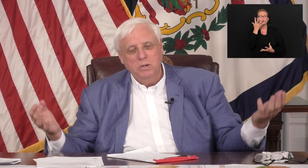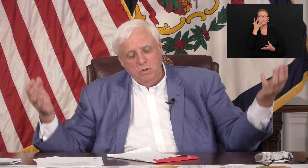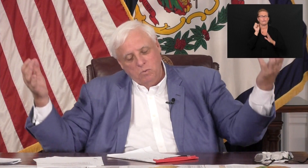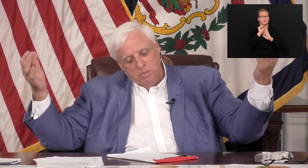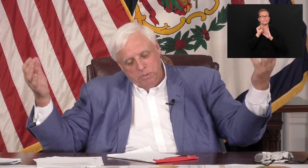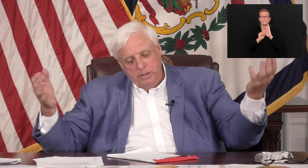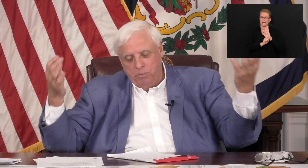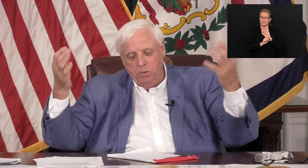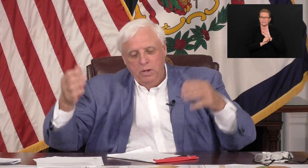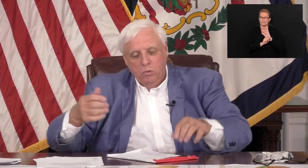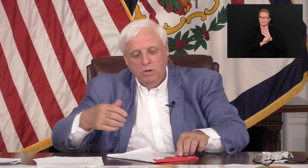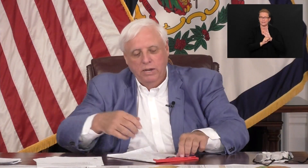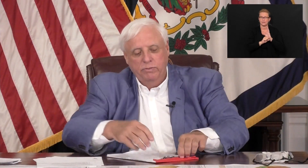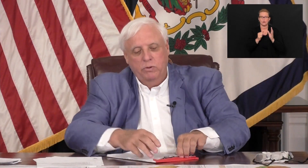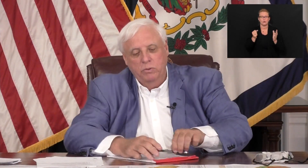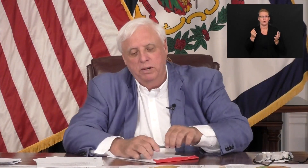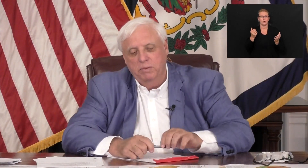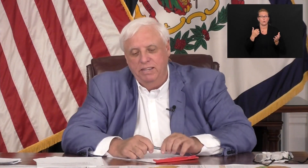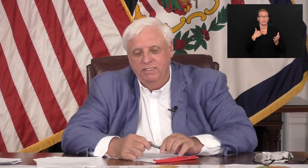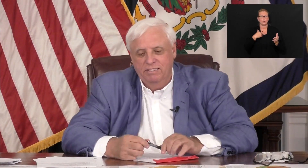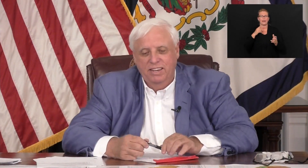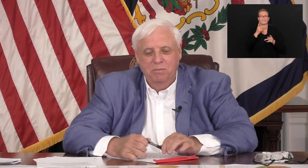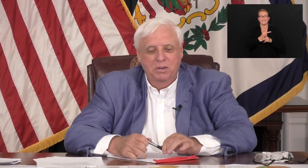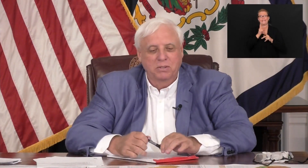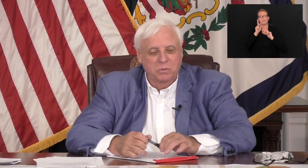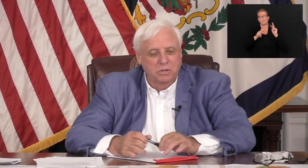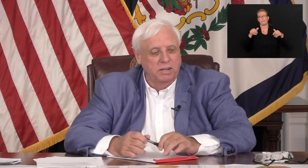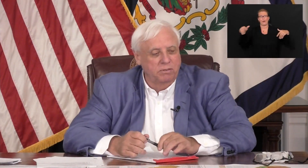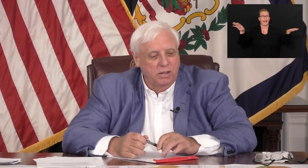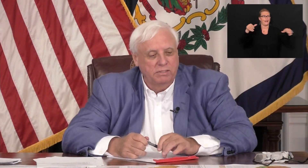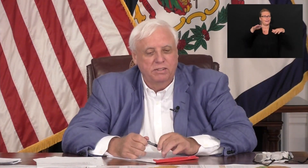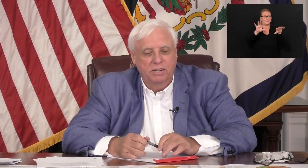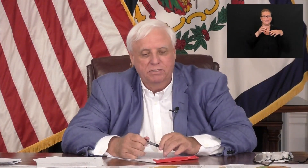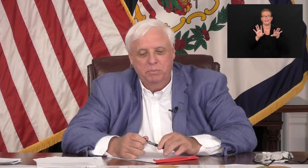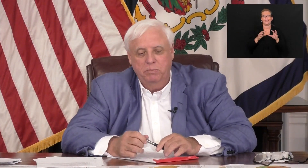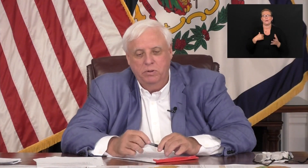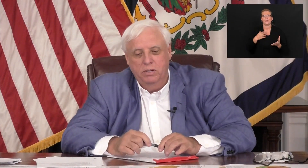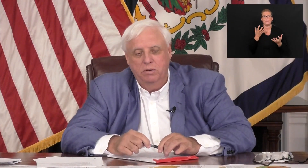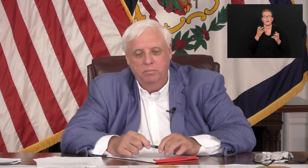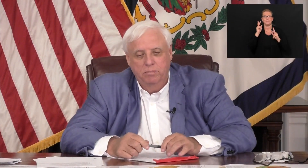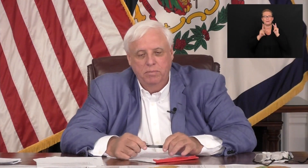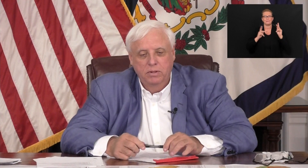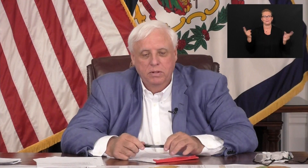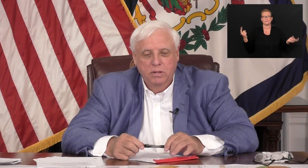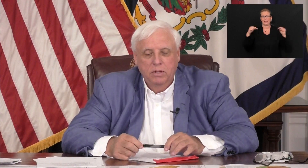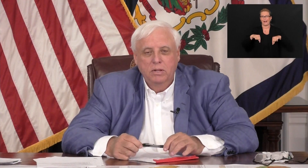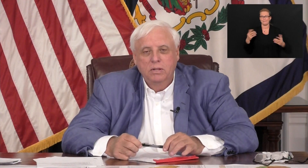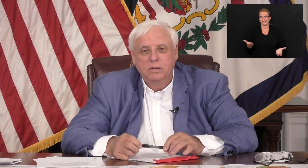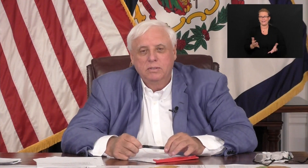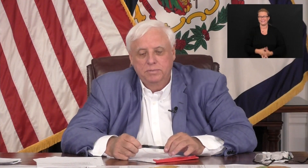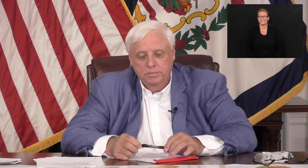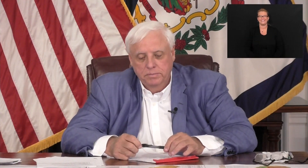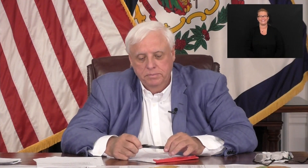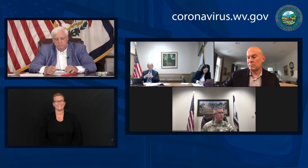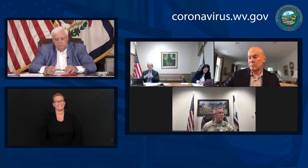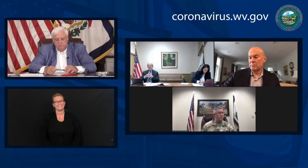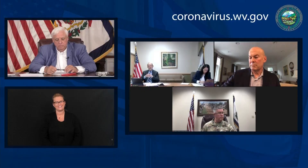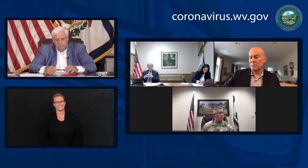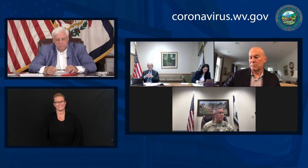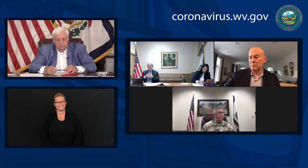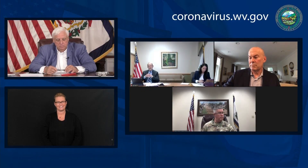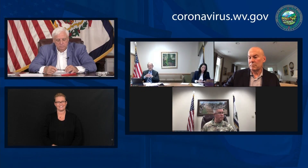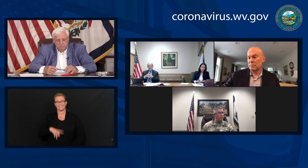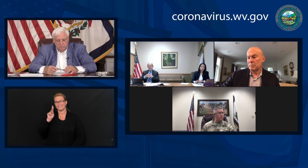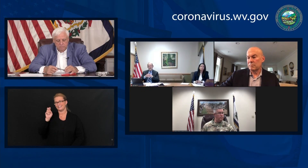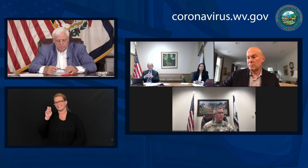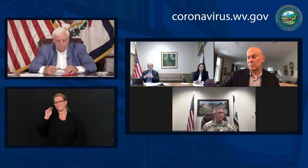We're going to want people, we're going to have to run them out of this state because we're going to have lots and lots of people come. All right, next we'll go to Kenny